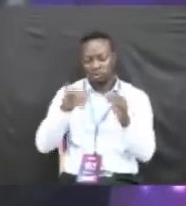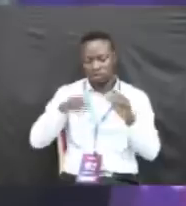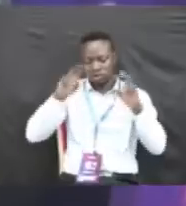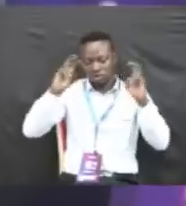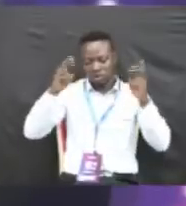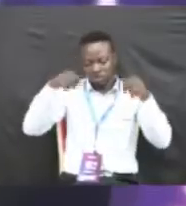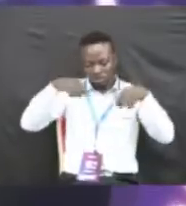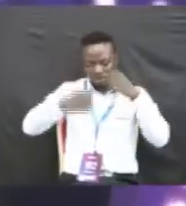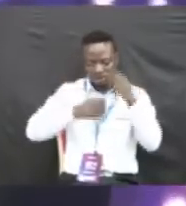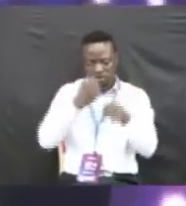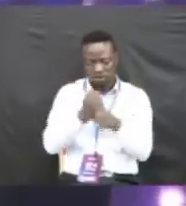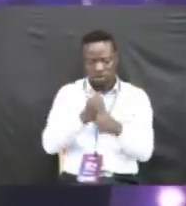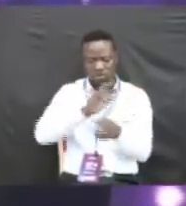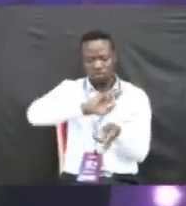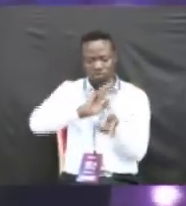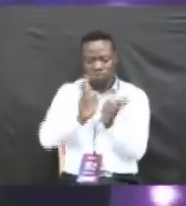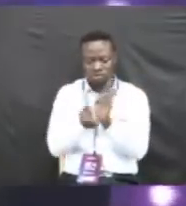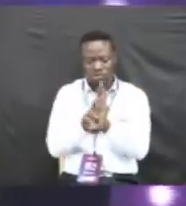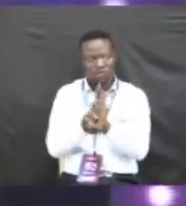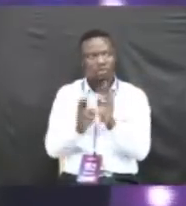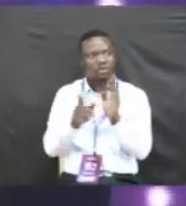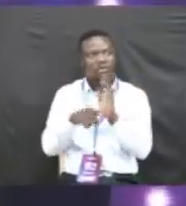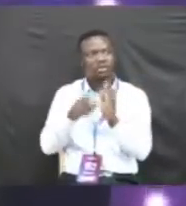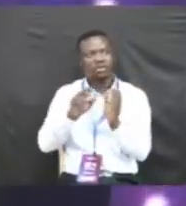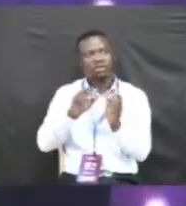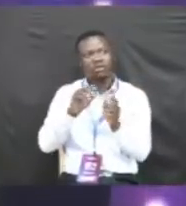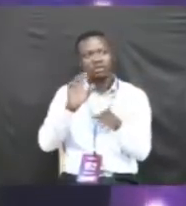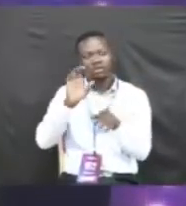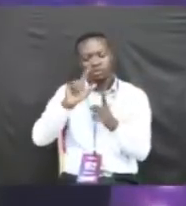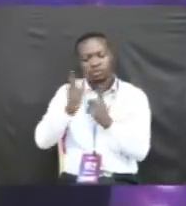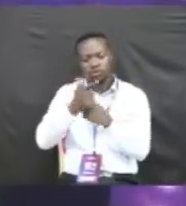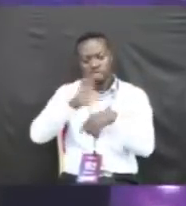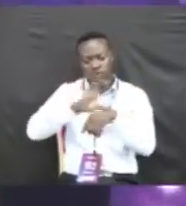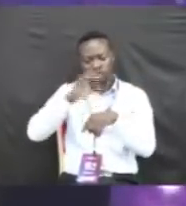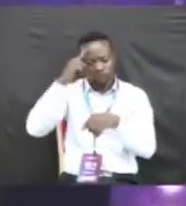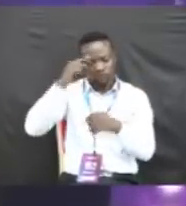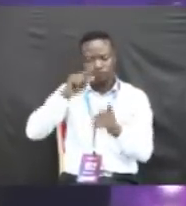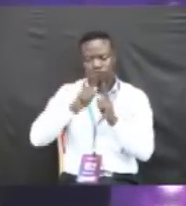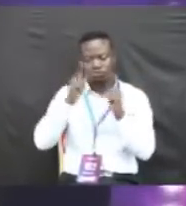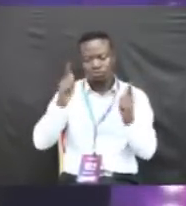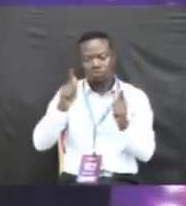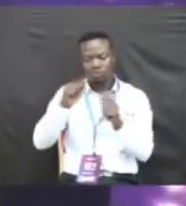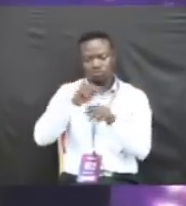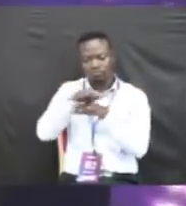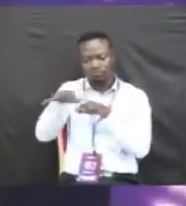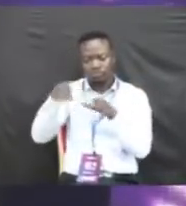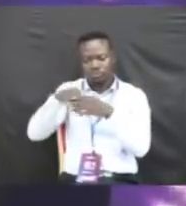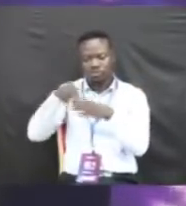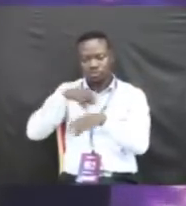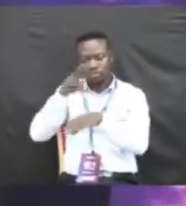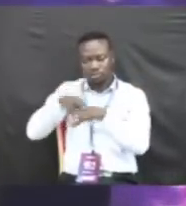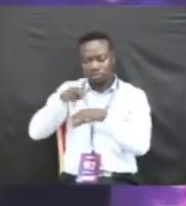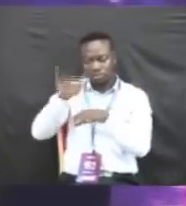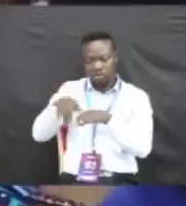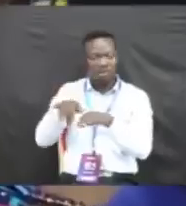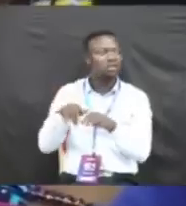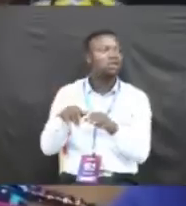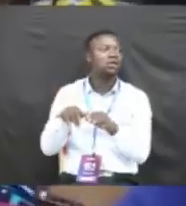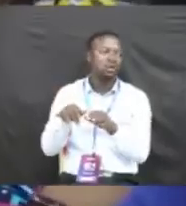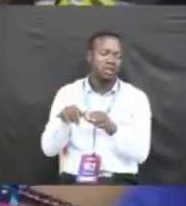year repositioning the local church for maximum impact in the nations is very